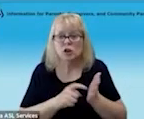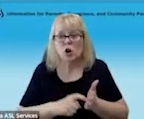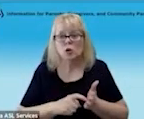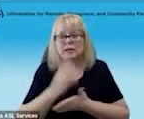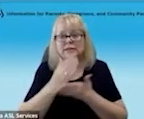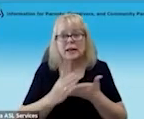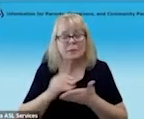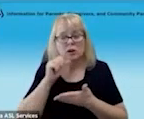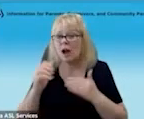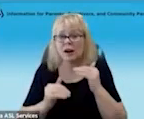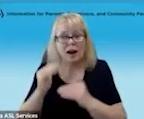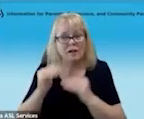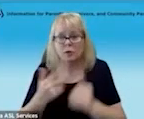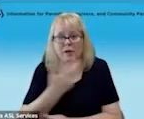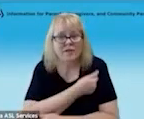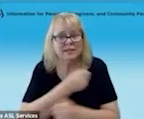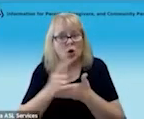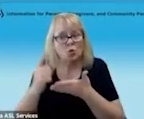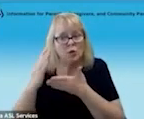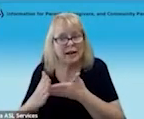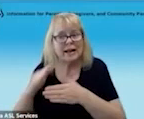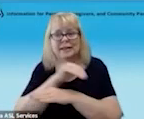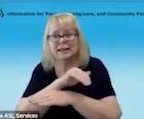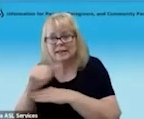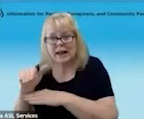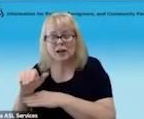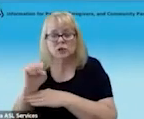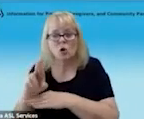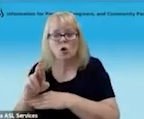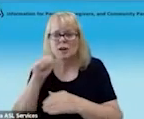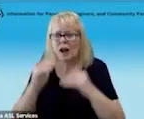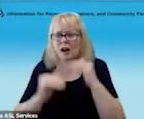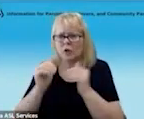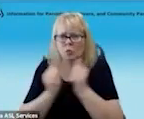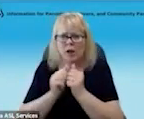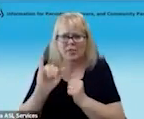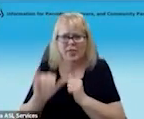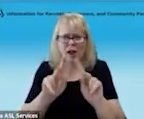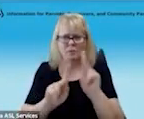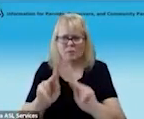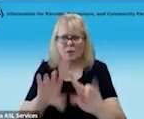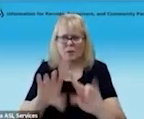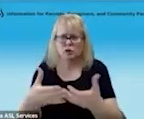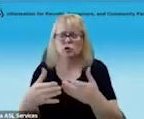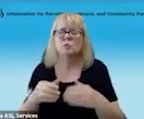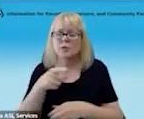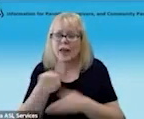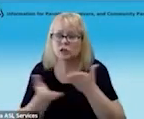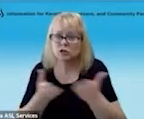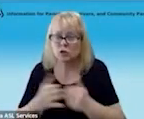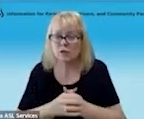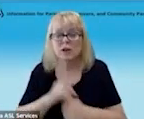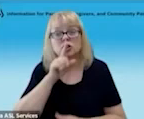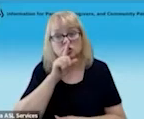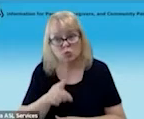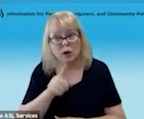providers. The same way we don't trust systems and providers, they might feel the same way about us. I have noticed that some providers are